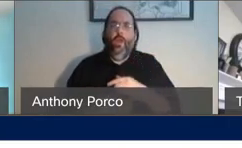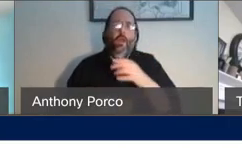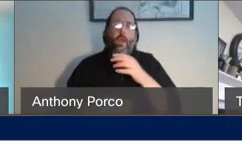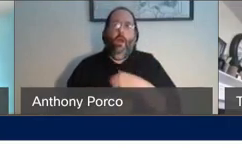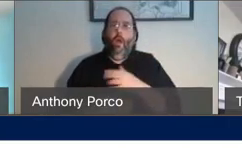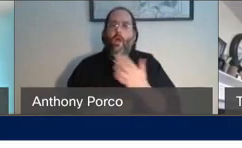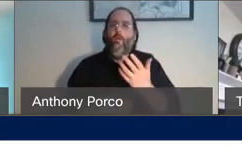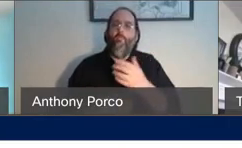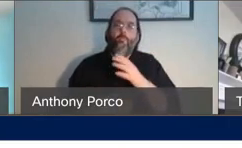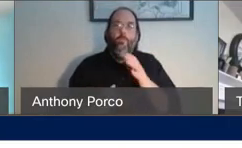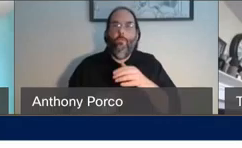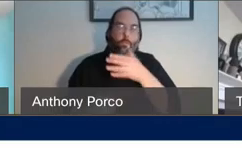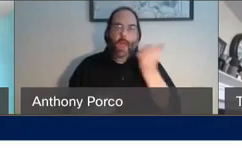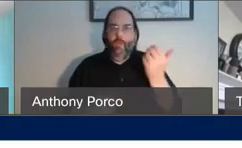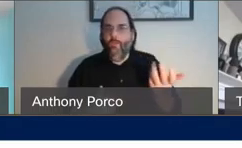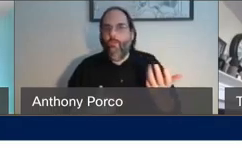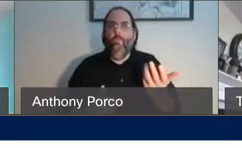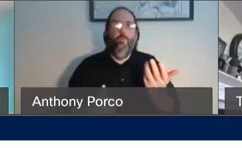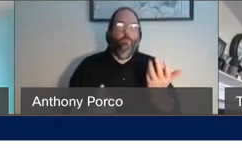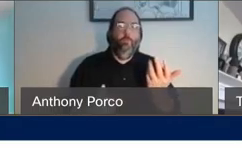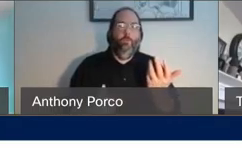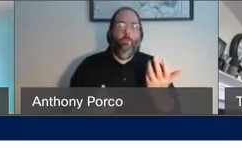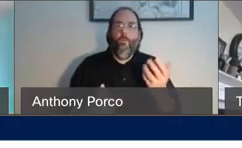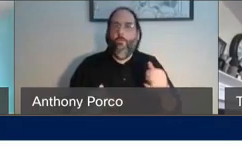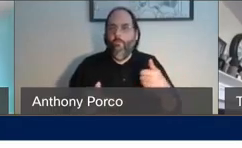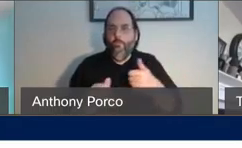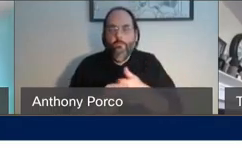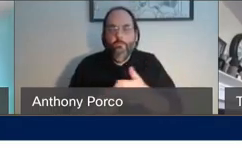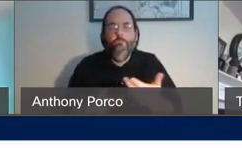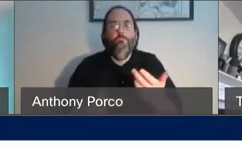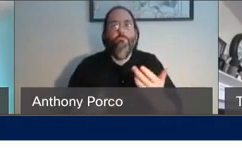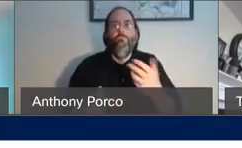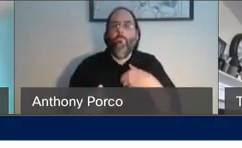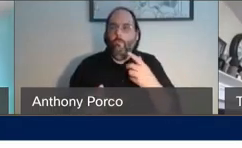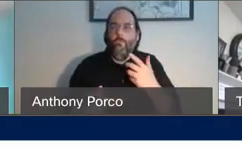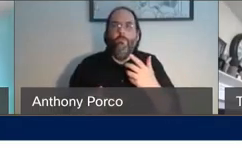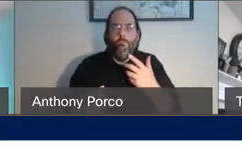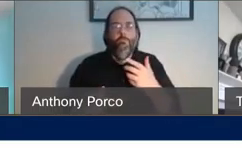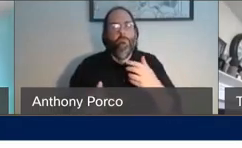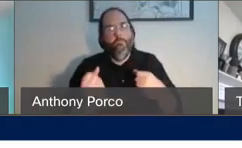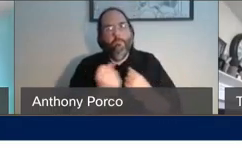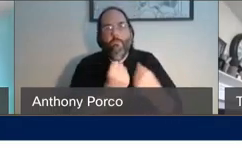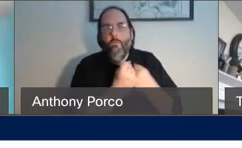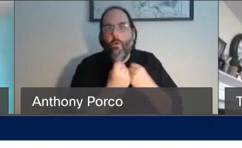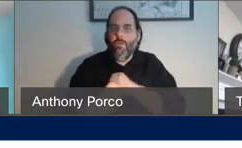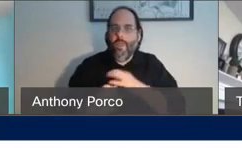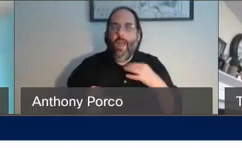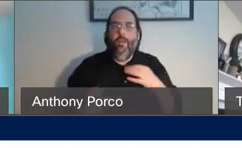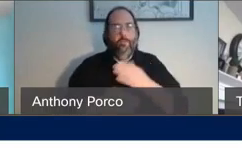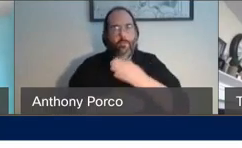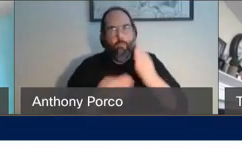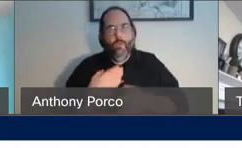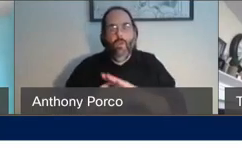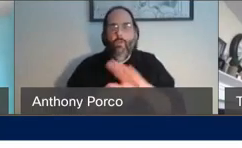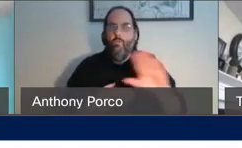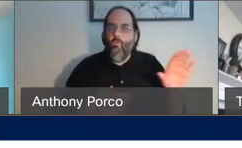help desk tickets timely, assign help desk tickets to all the IT staff to complete